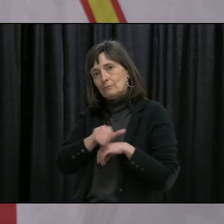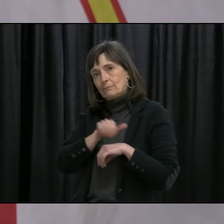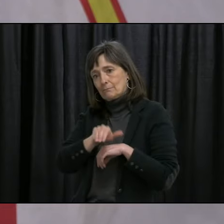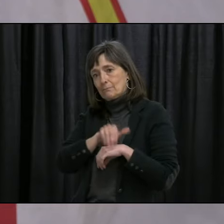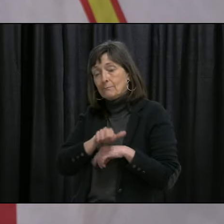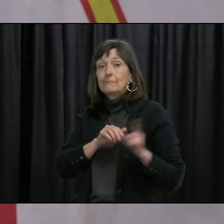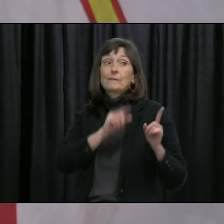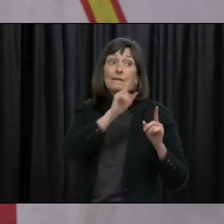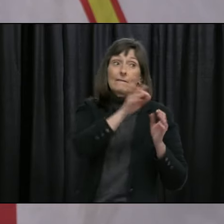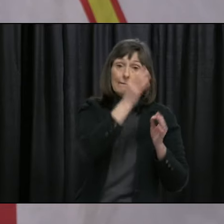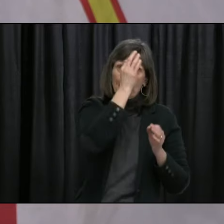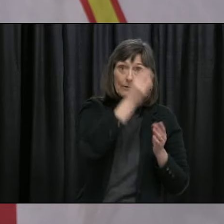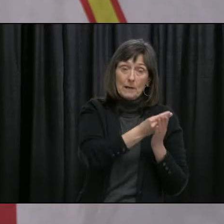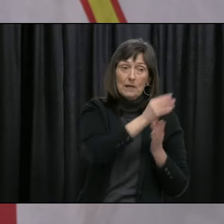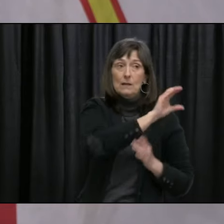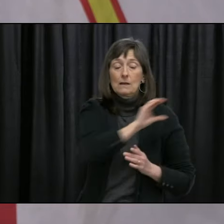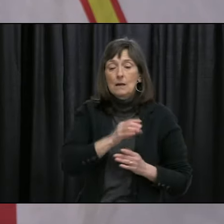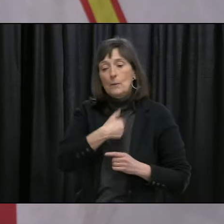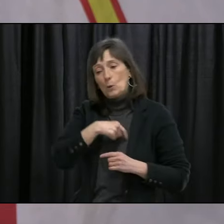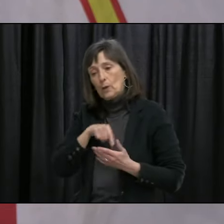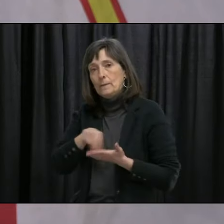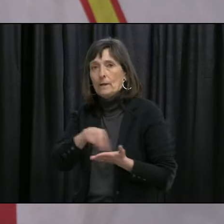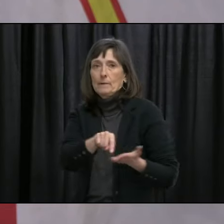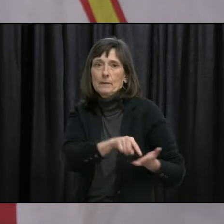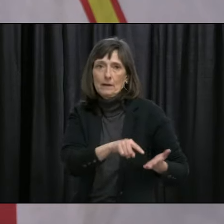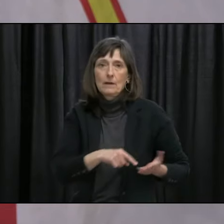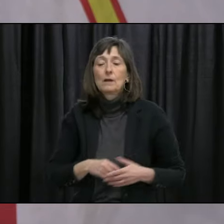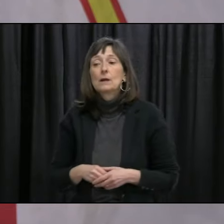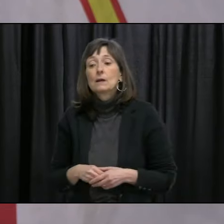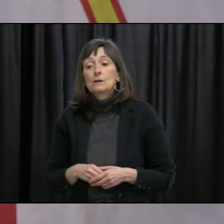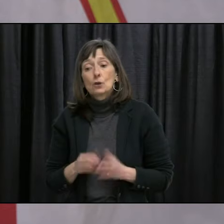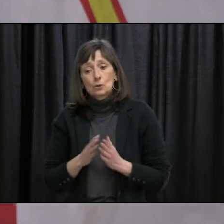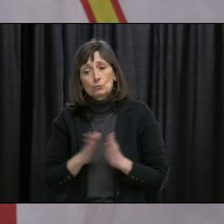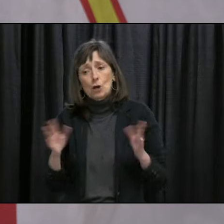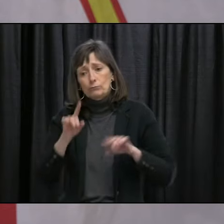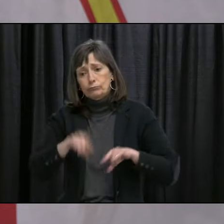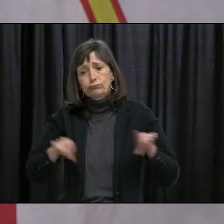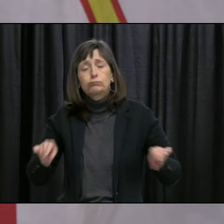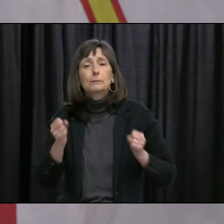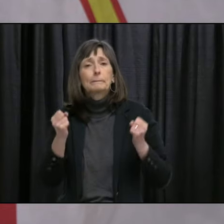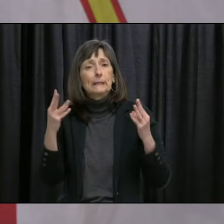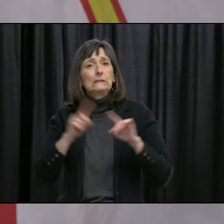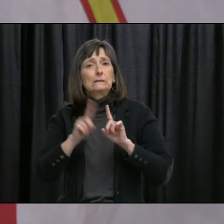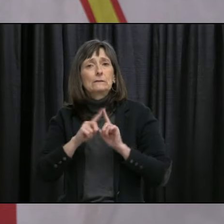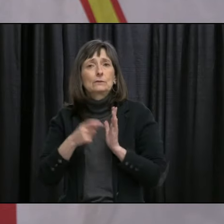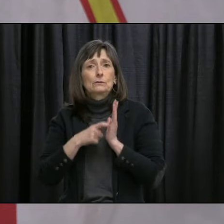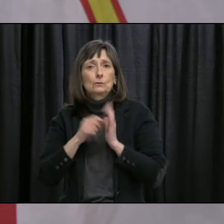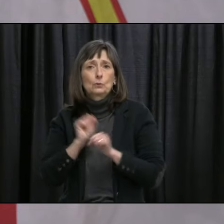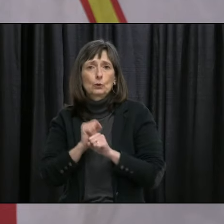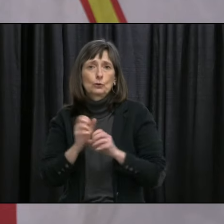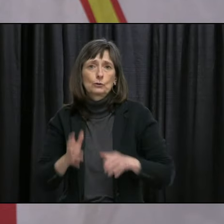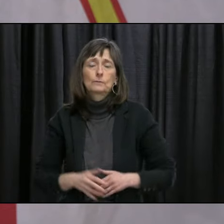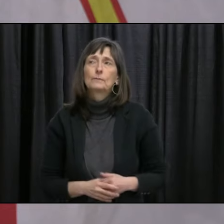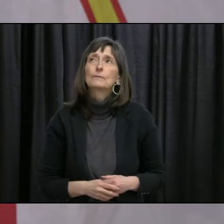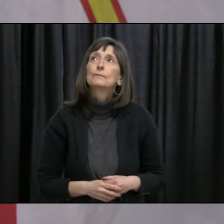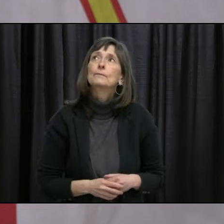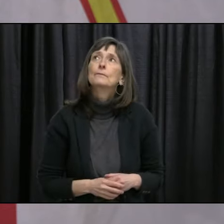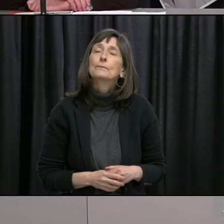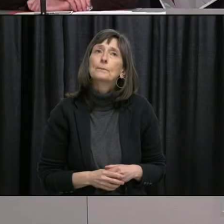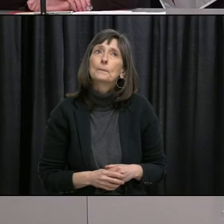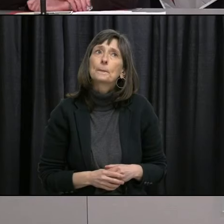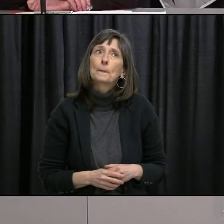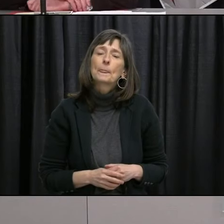essential workers that have been currently responding to to support our citizens during this pandemic. And according to the